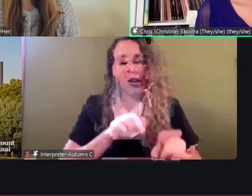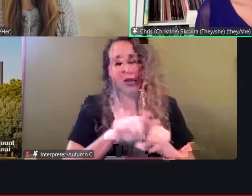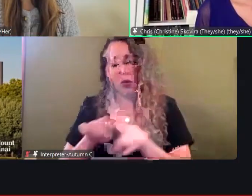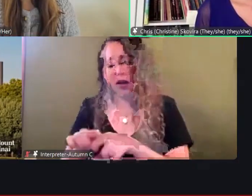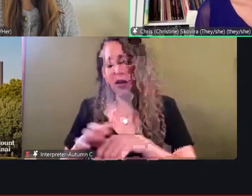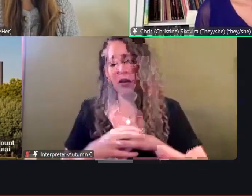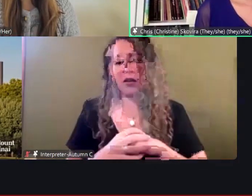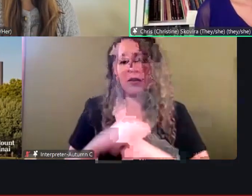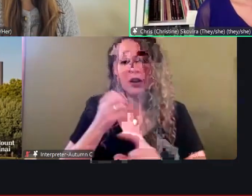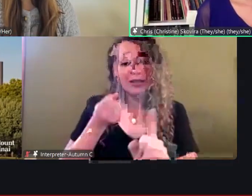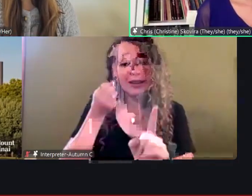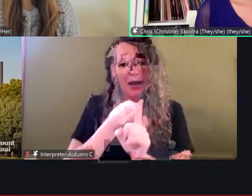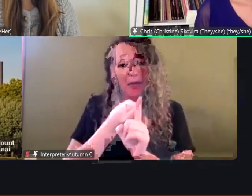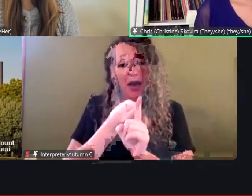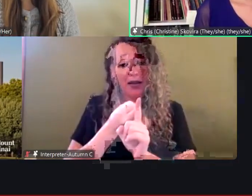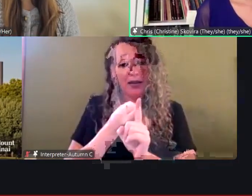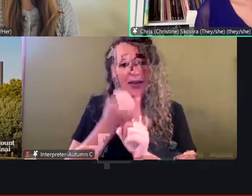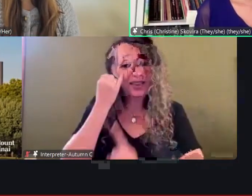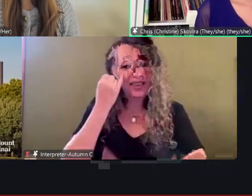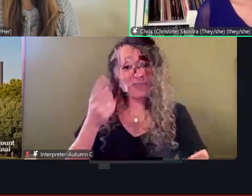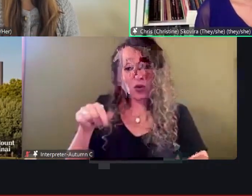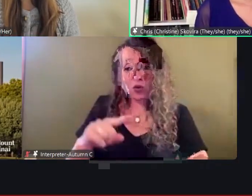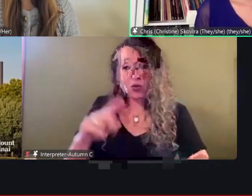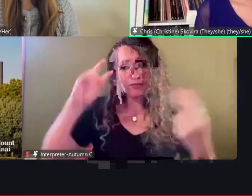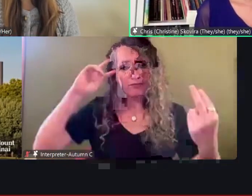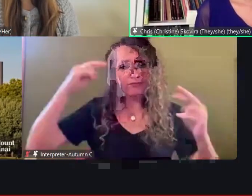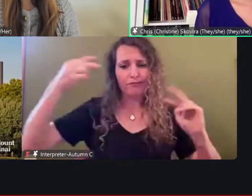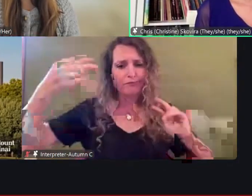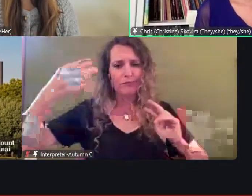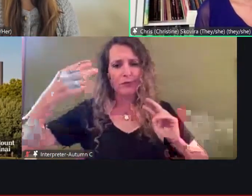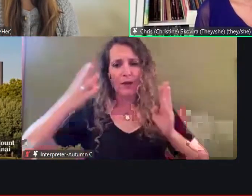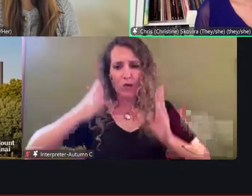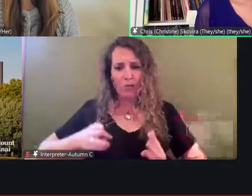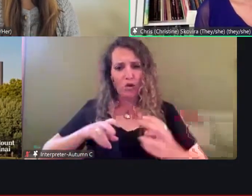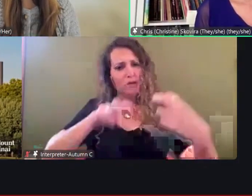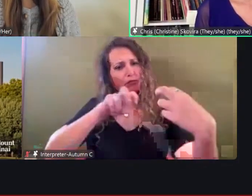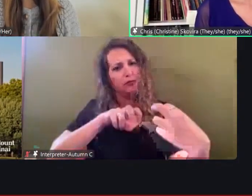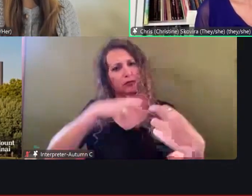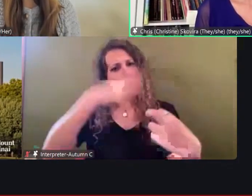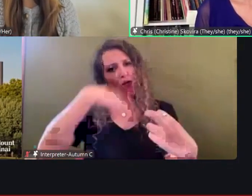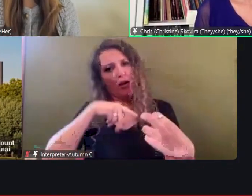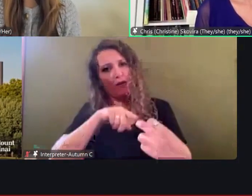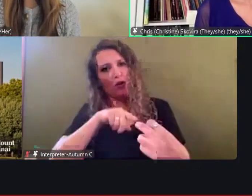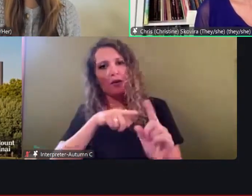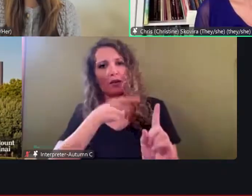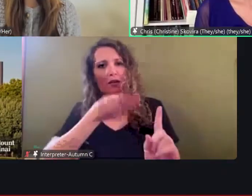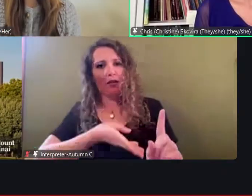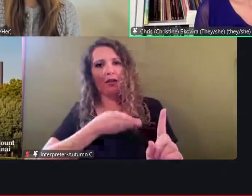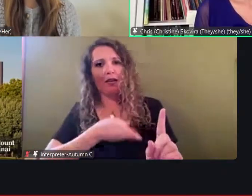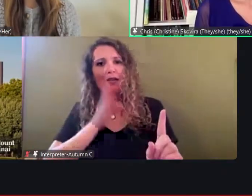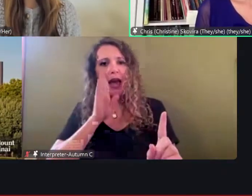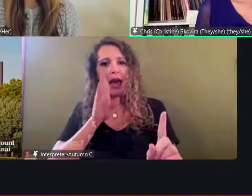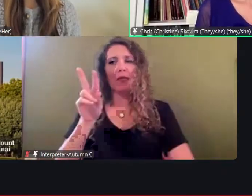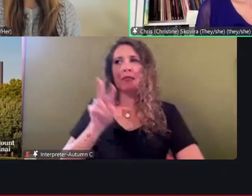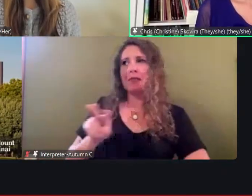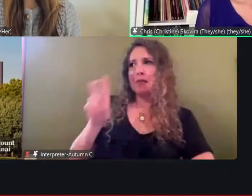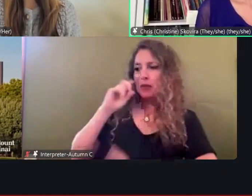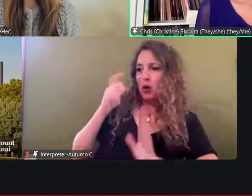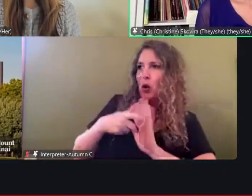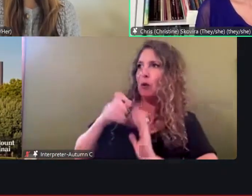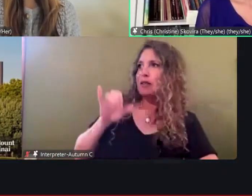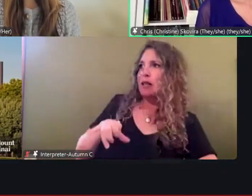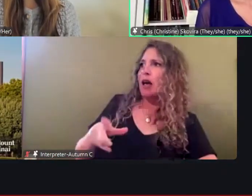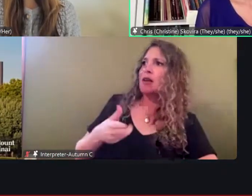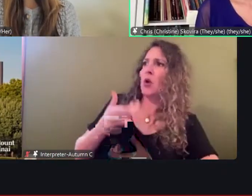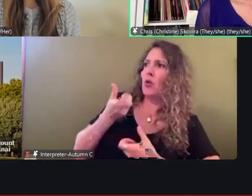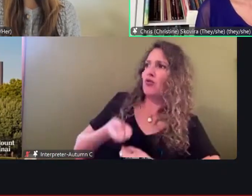there's an impact in if you have a misconception about the person in front of you, they are likely to pick up on that. So there can be a